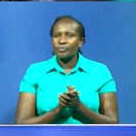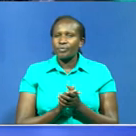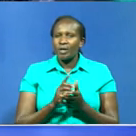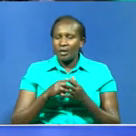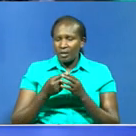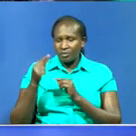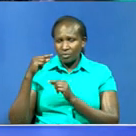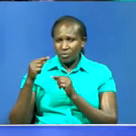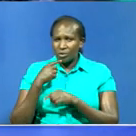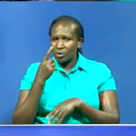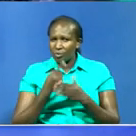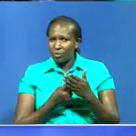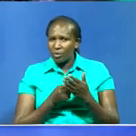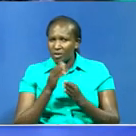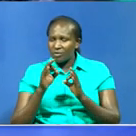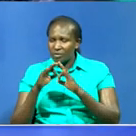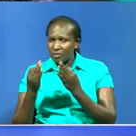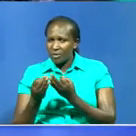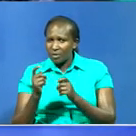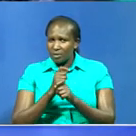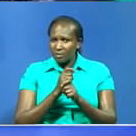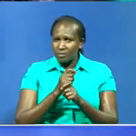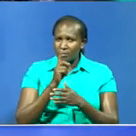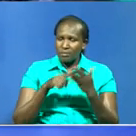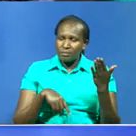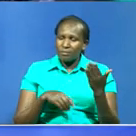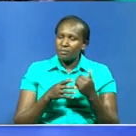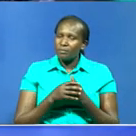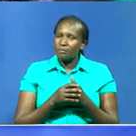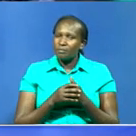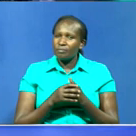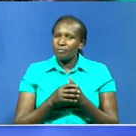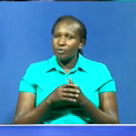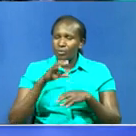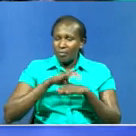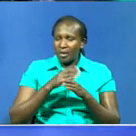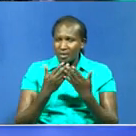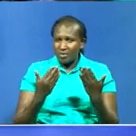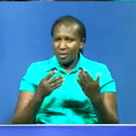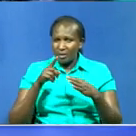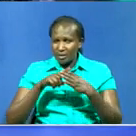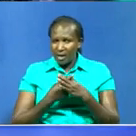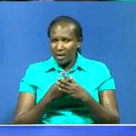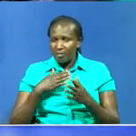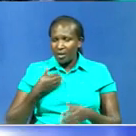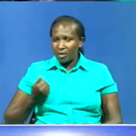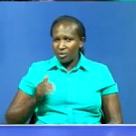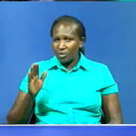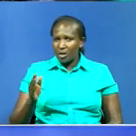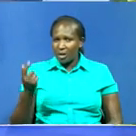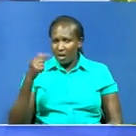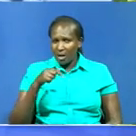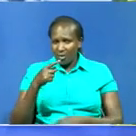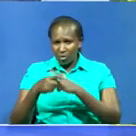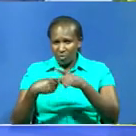transgenerational. Anasema, in your family tree, nime bless. This is what will happen. So nakuta, something I've started, my daughter will come and pick and continue with